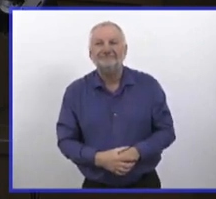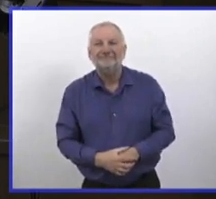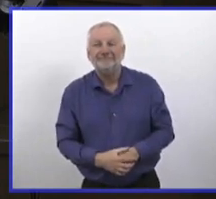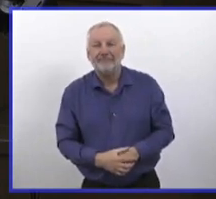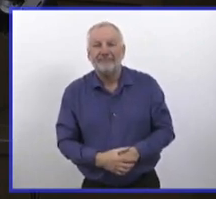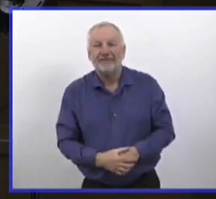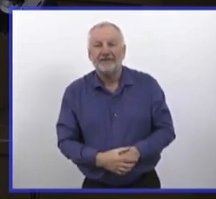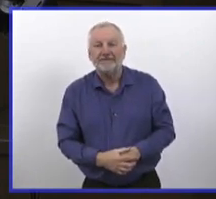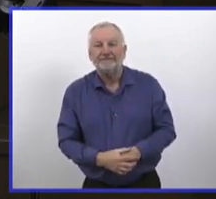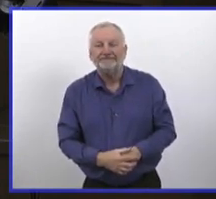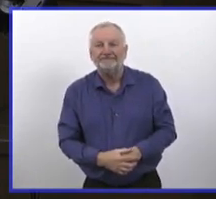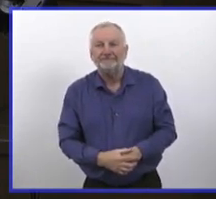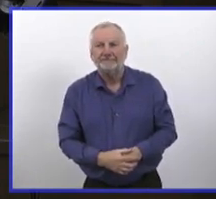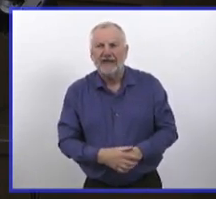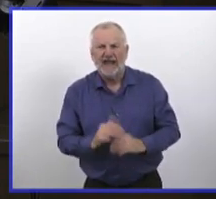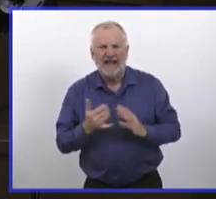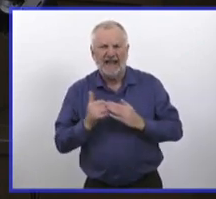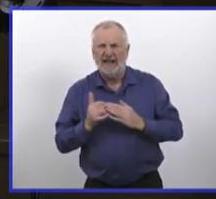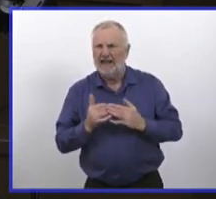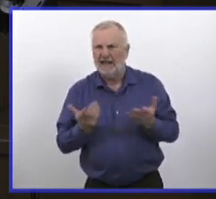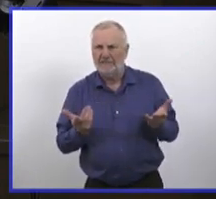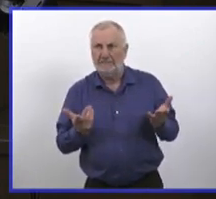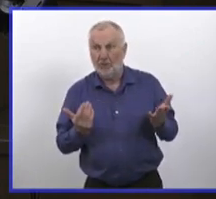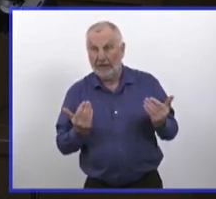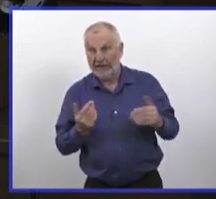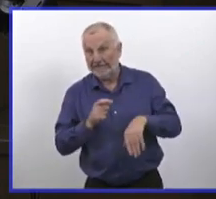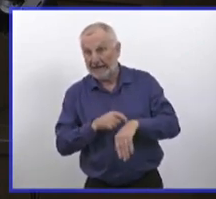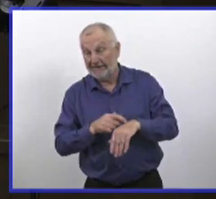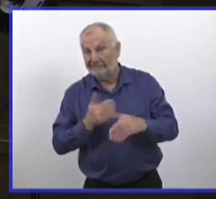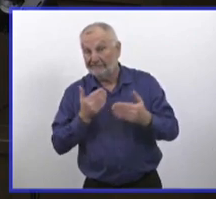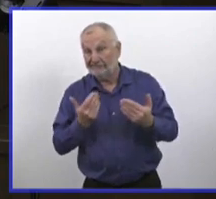those appointment booking wait times, especially since we are